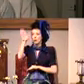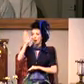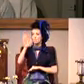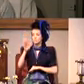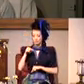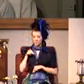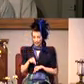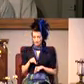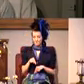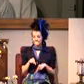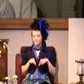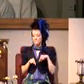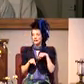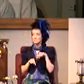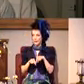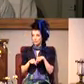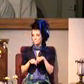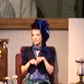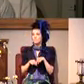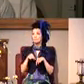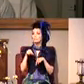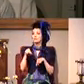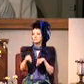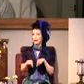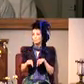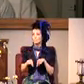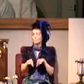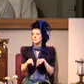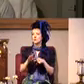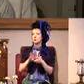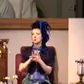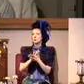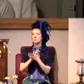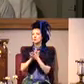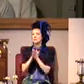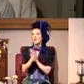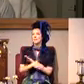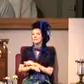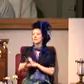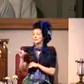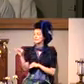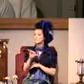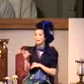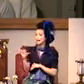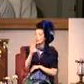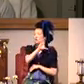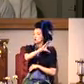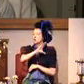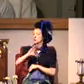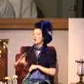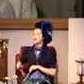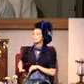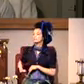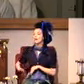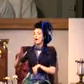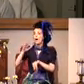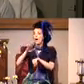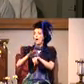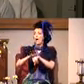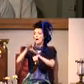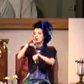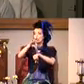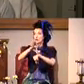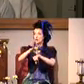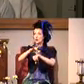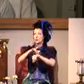step, moving to become the likeness of Christ himself on this earth,